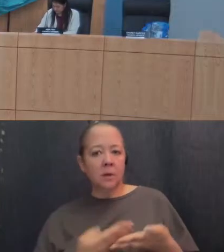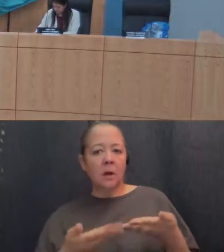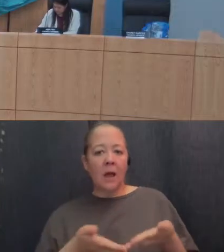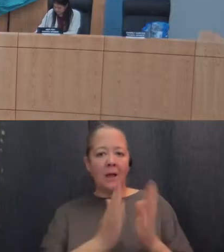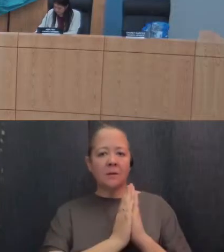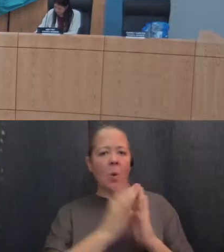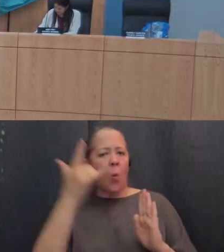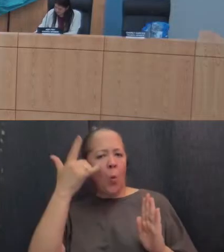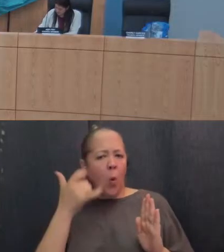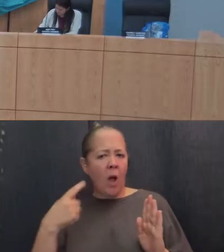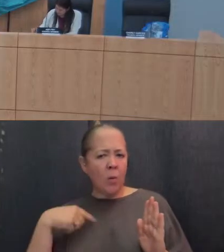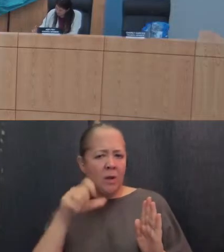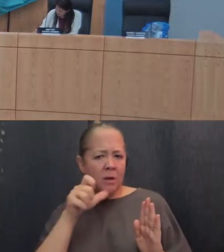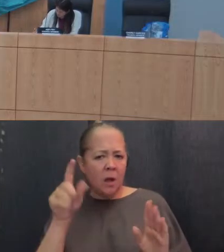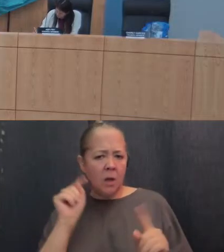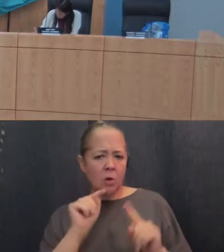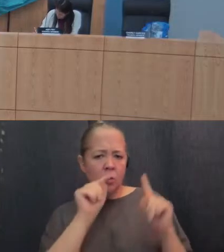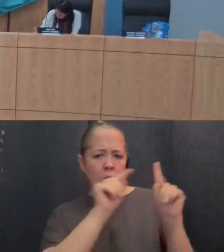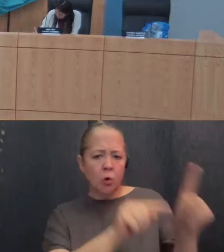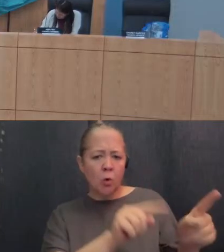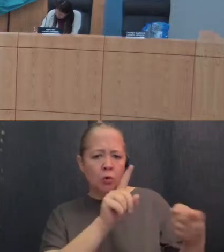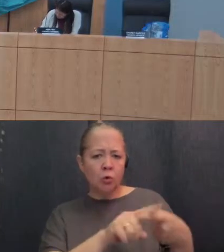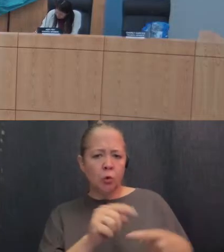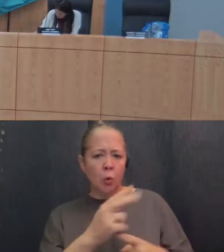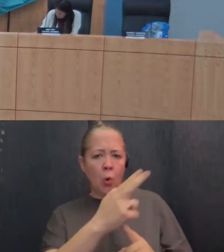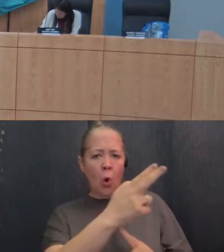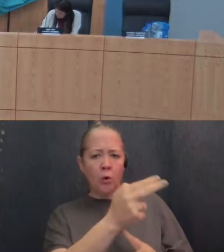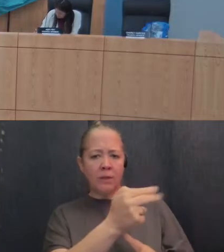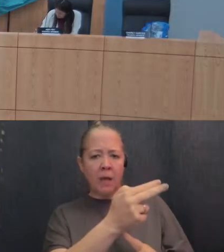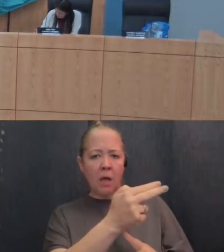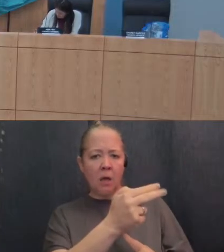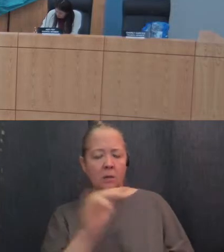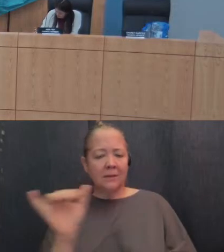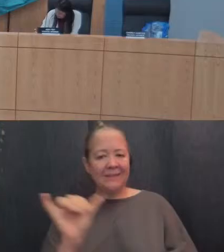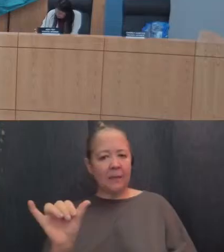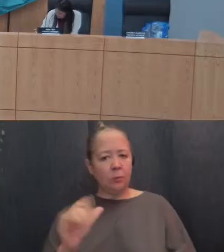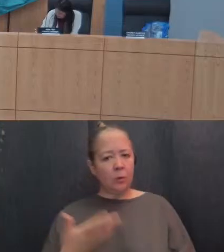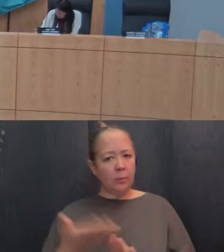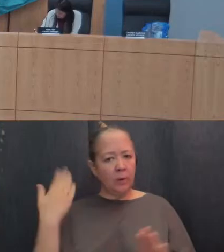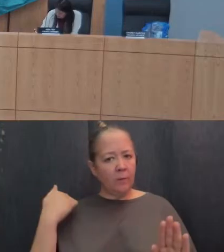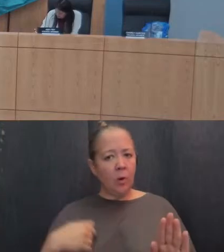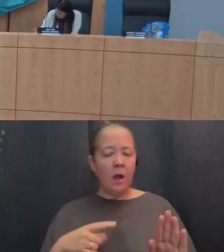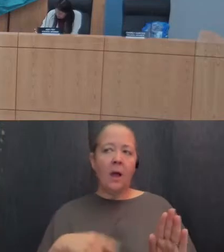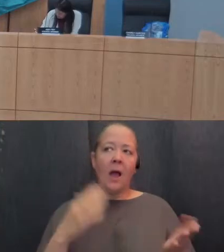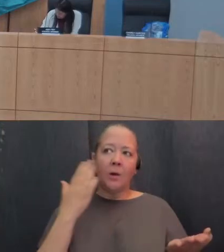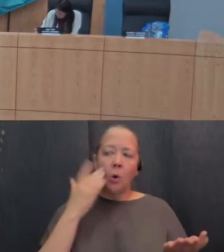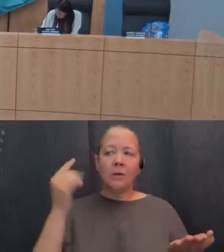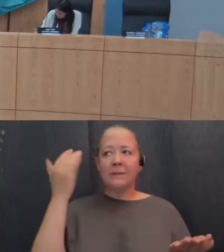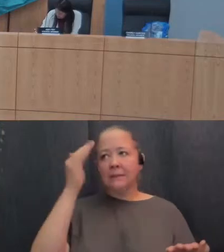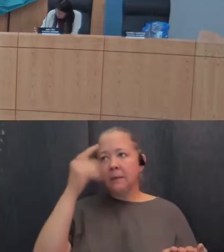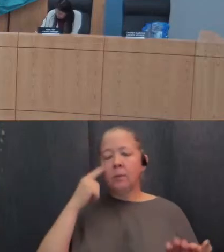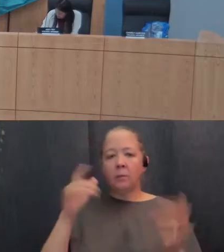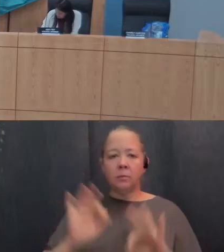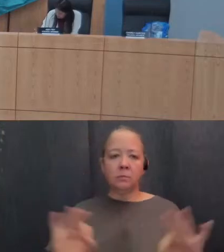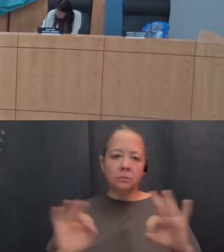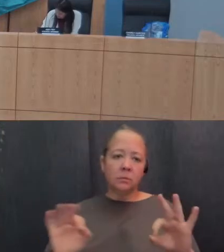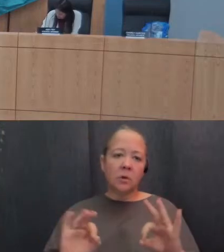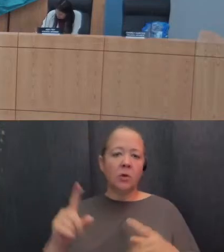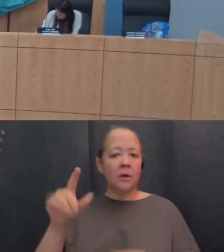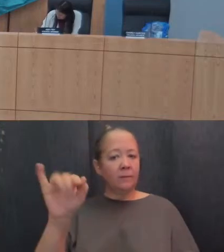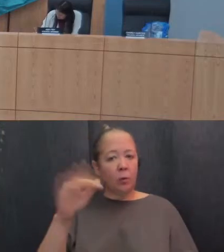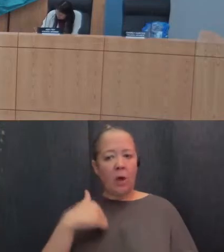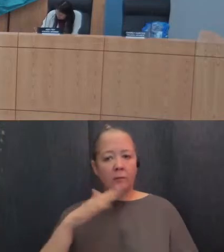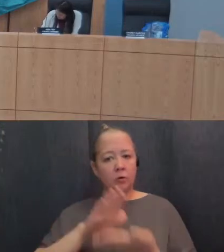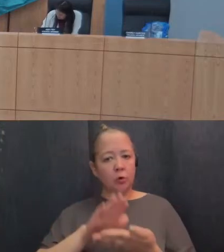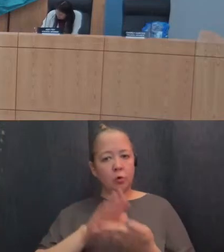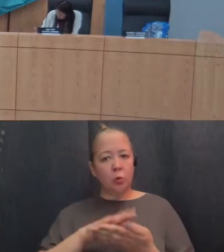to hotel like we usually go? And I know that seems modest, but if you have spoiled kids like mine, they're used to a certain lifestyle. That's tough